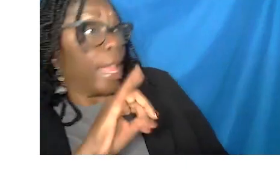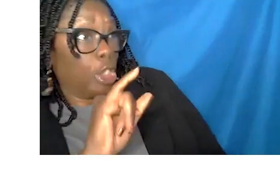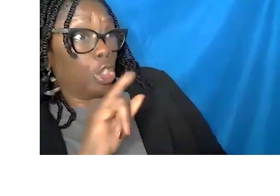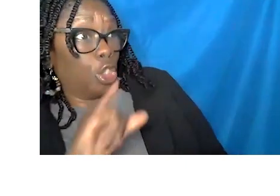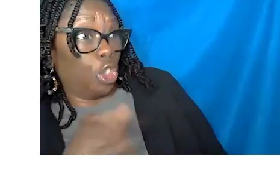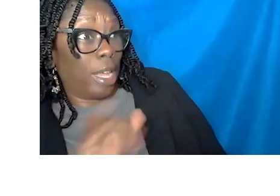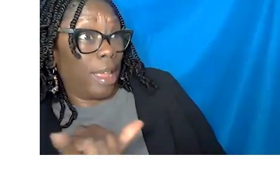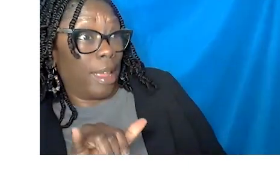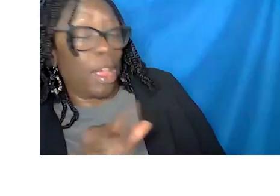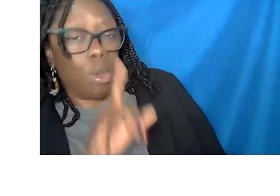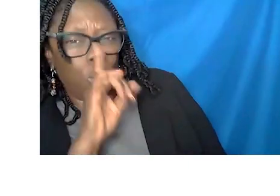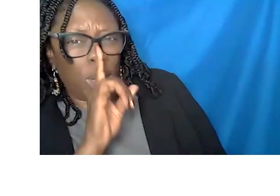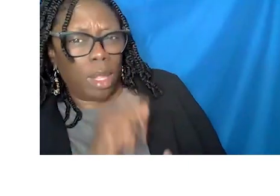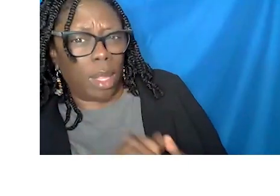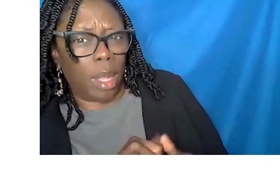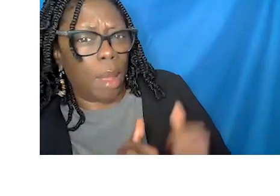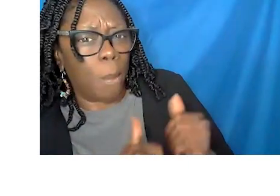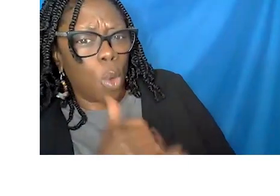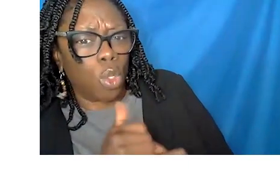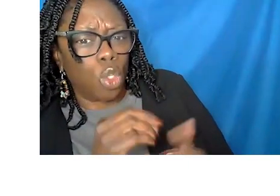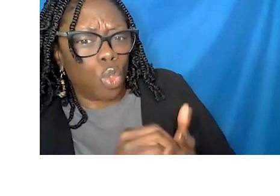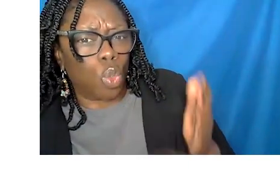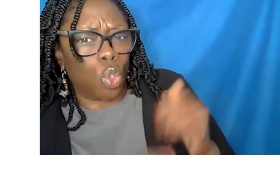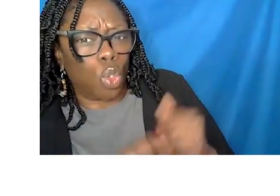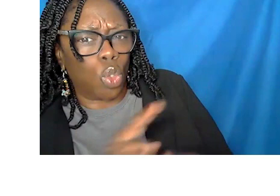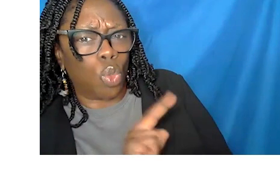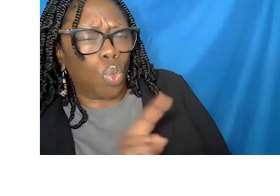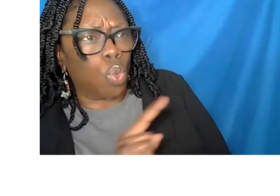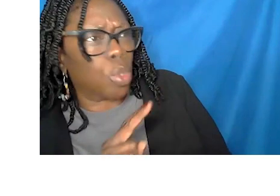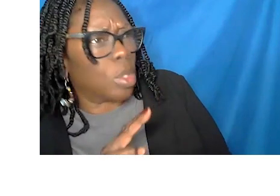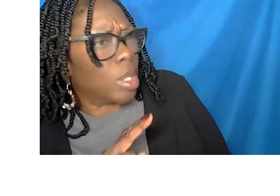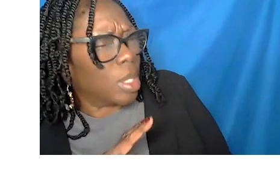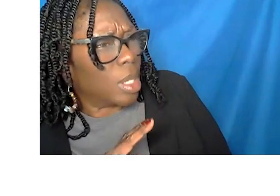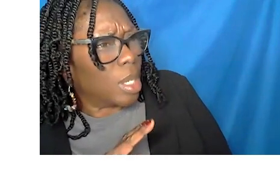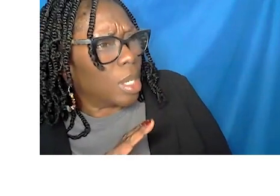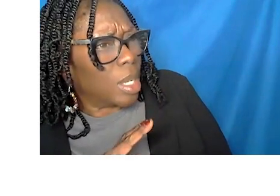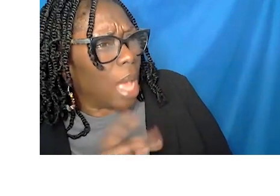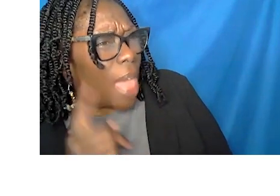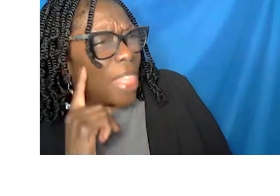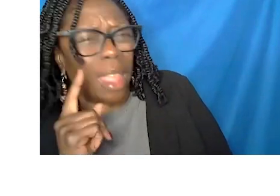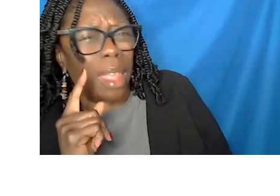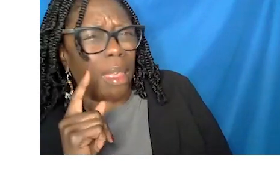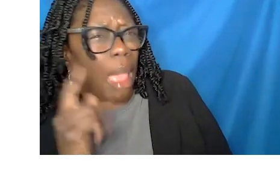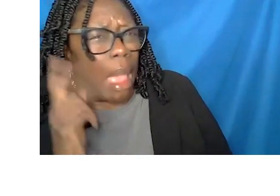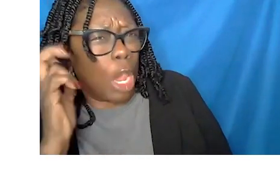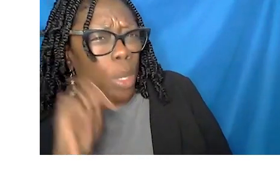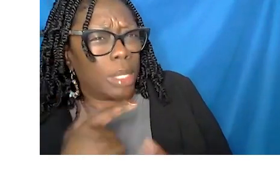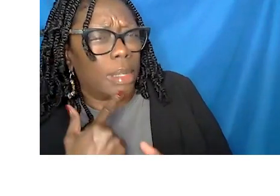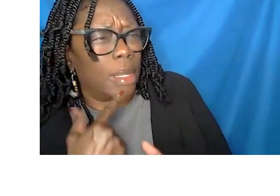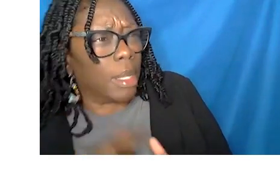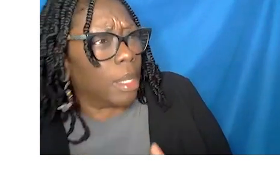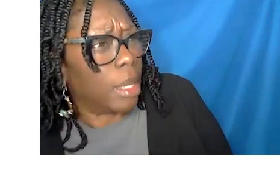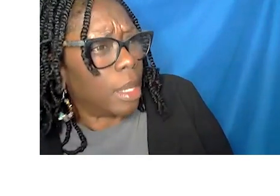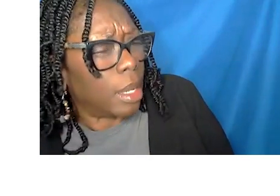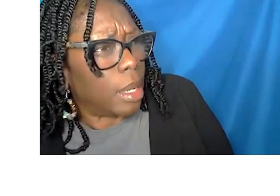ChatGPT probably is the one that students are most using, but mostly because that's the one that everybody's talking about, especially like in the news. So that's the